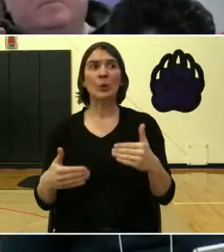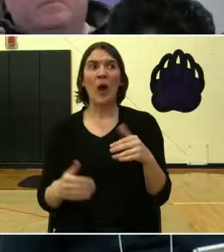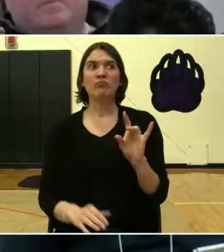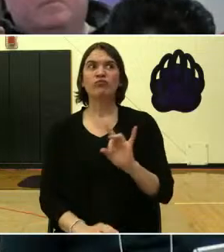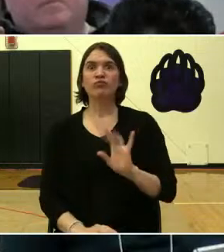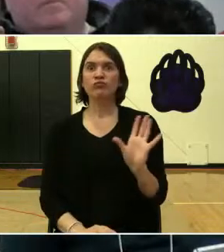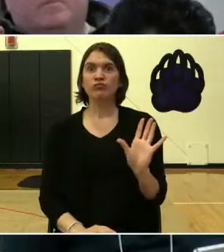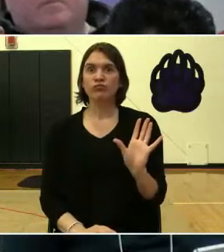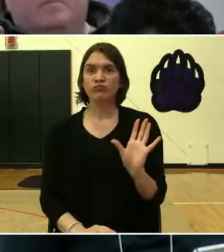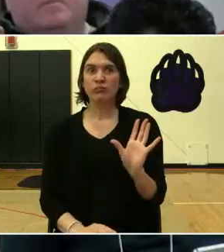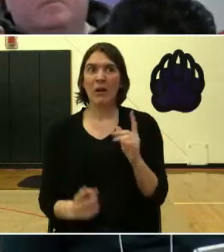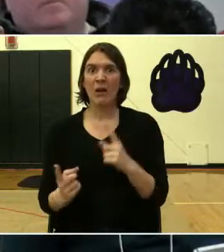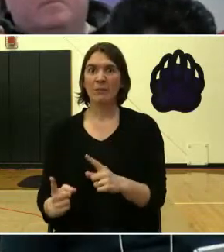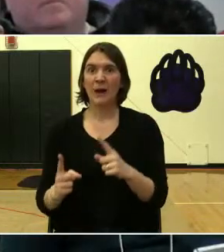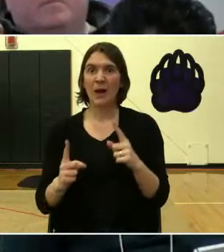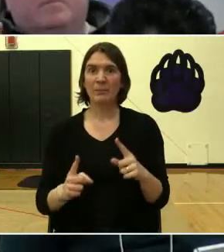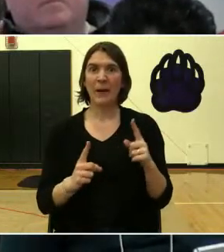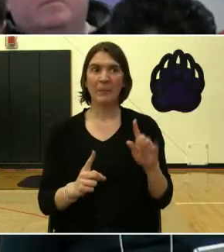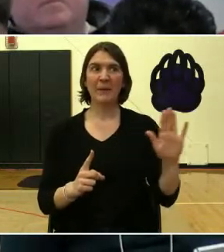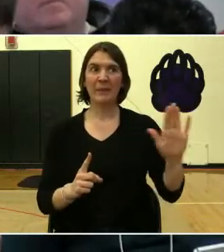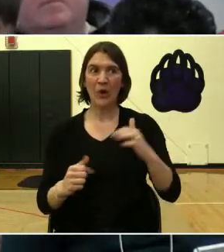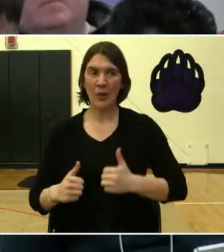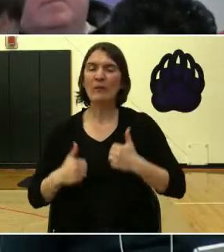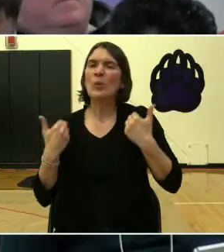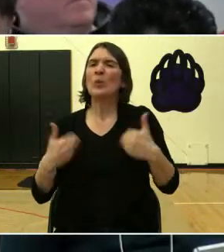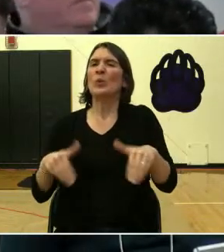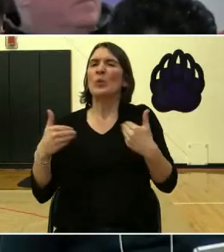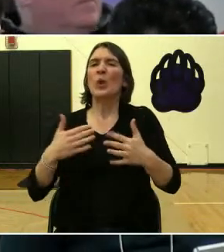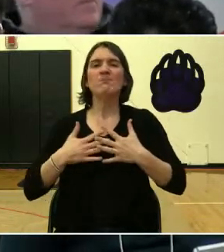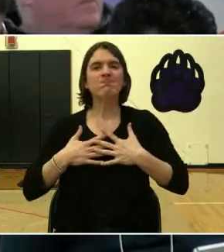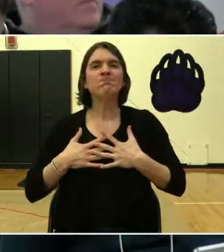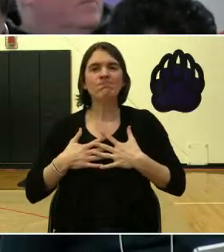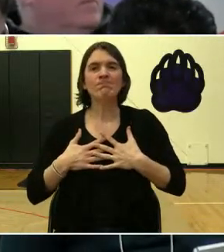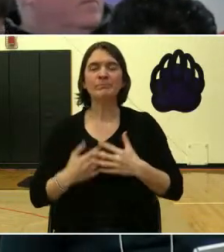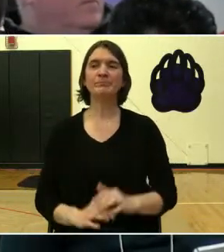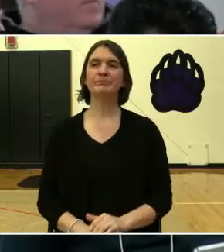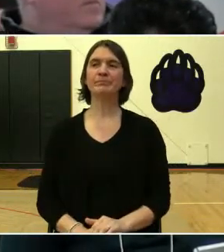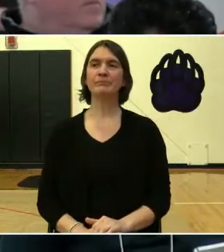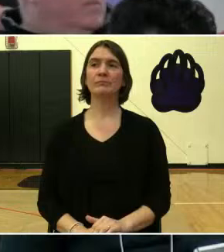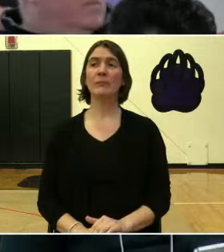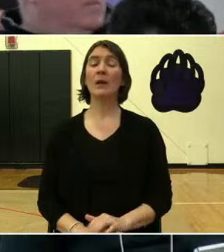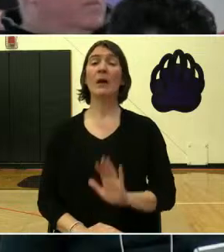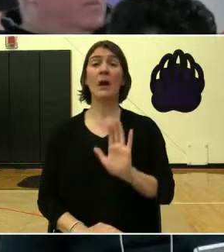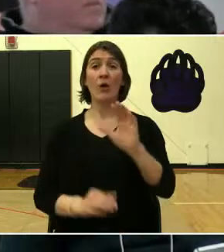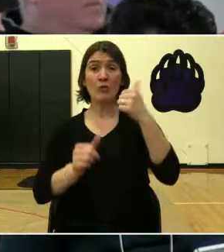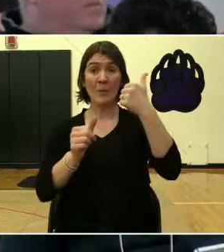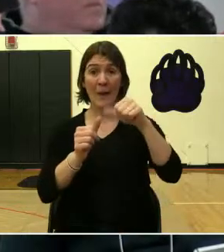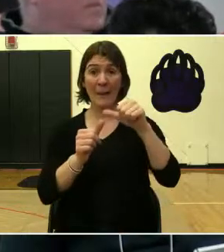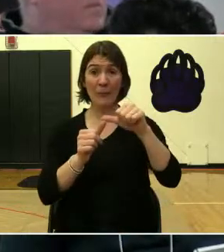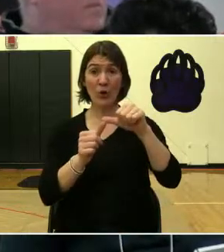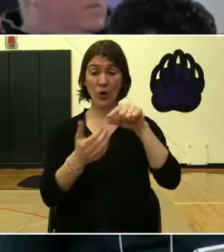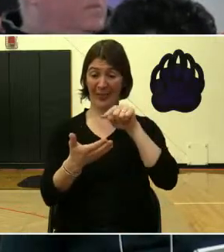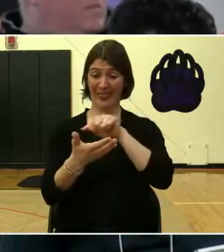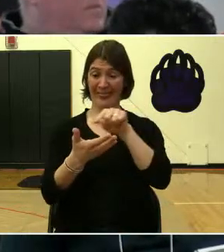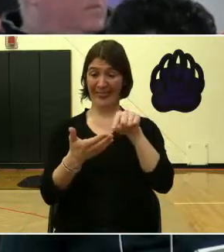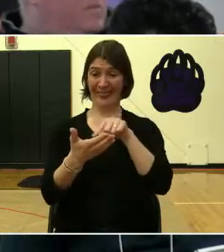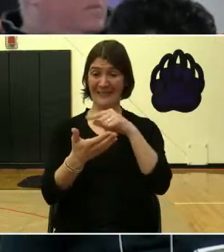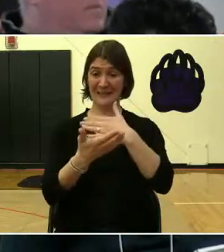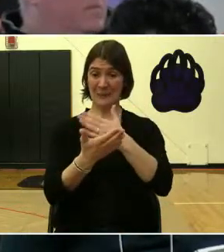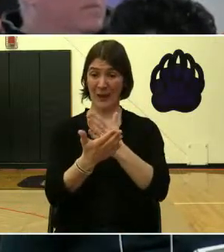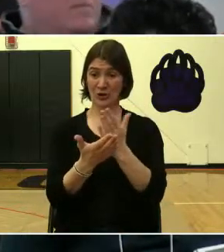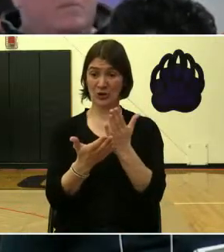horrified about the things that I hear I would like to comment this is not uh any sort